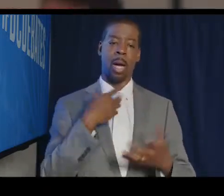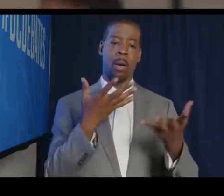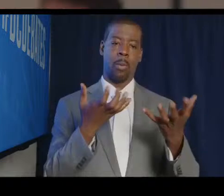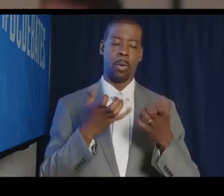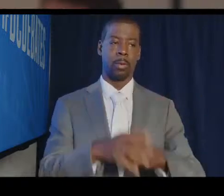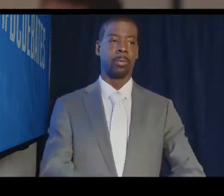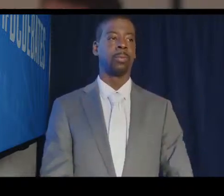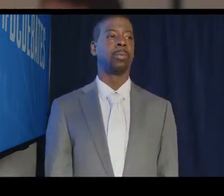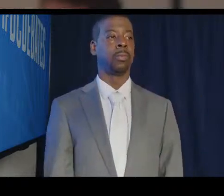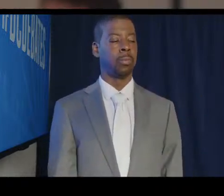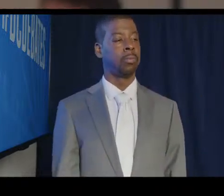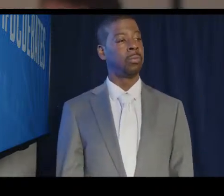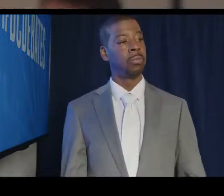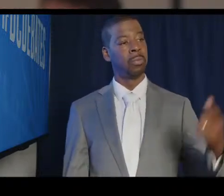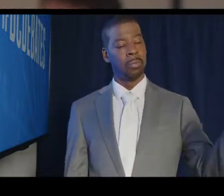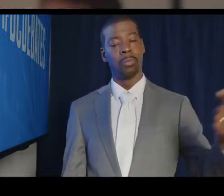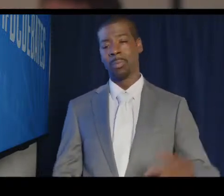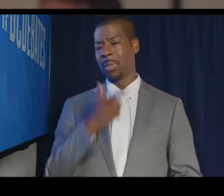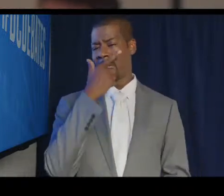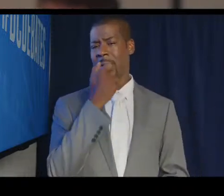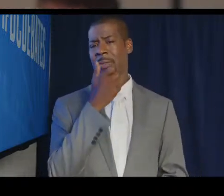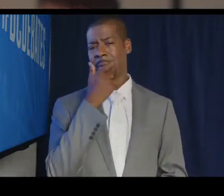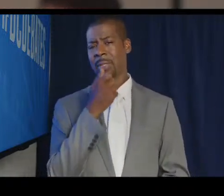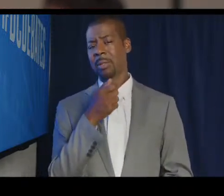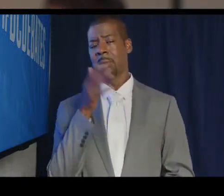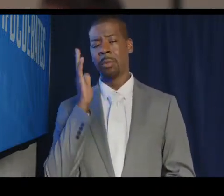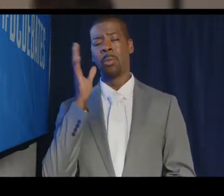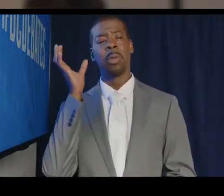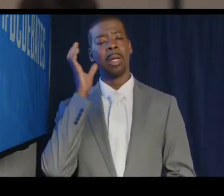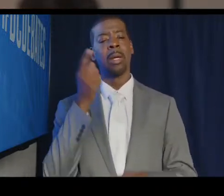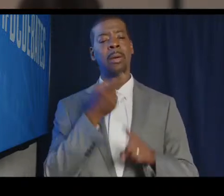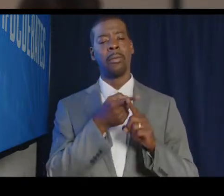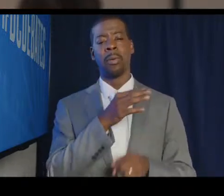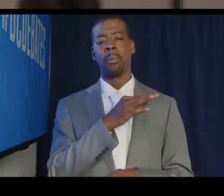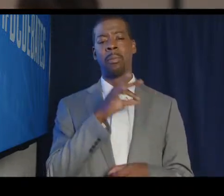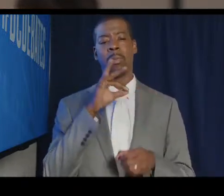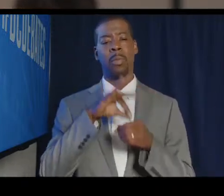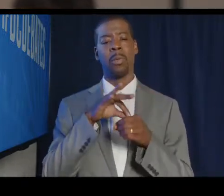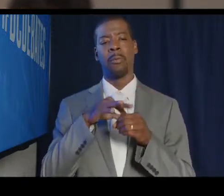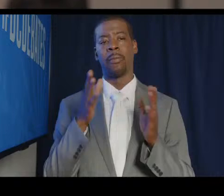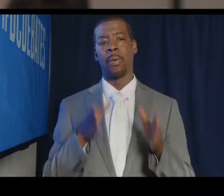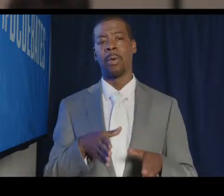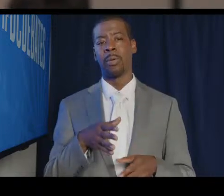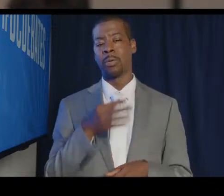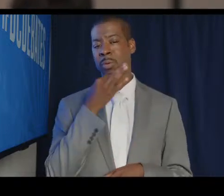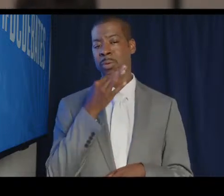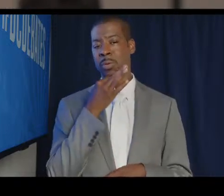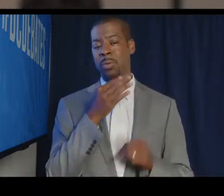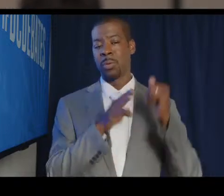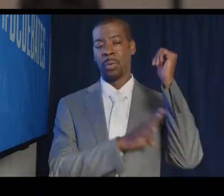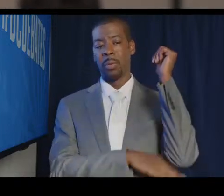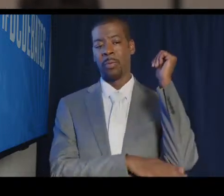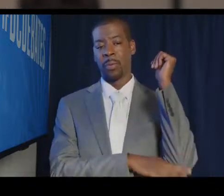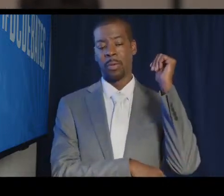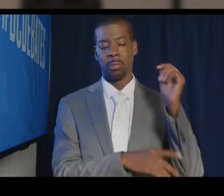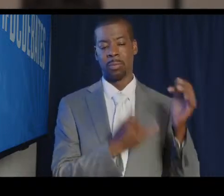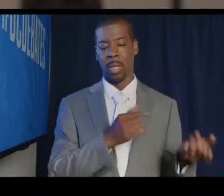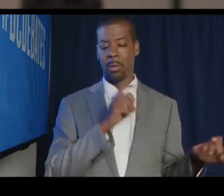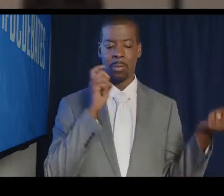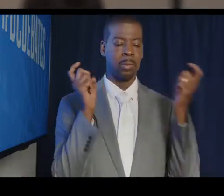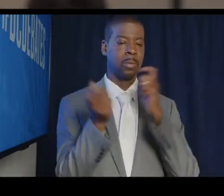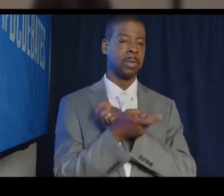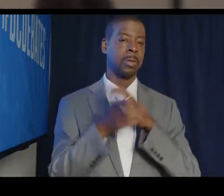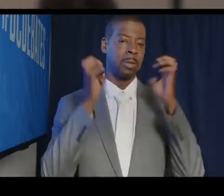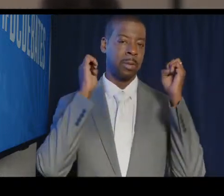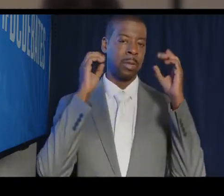really interesting. We'll see what the voters have to say in the fall. Shifting gears a little bit to education. The latest round of testing data